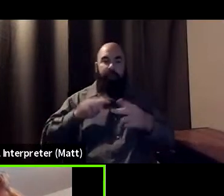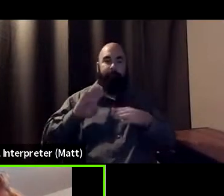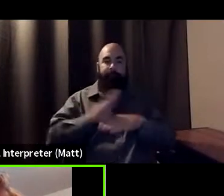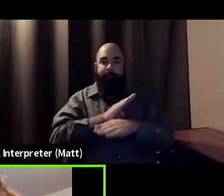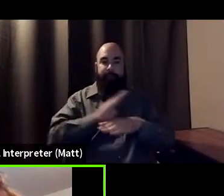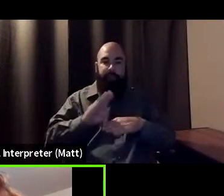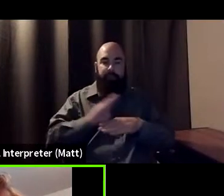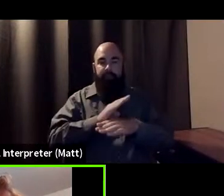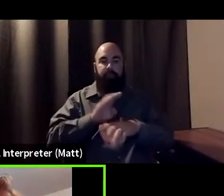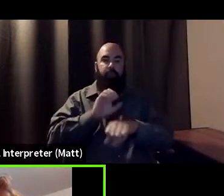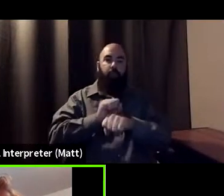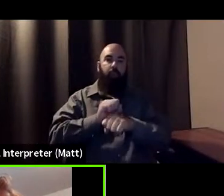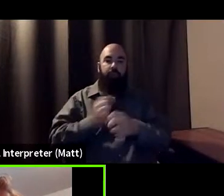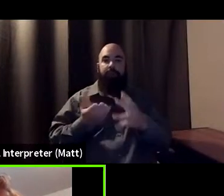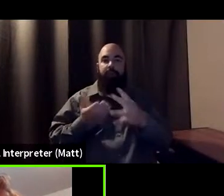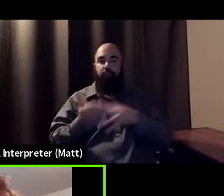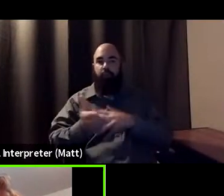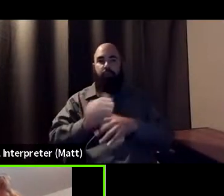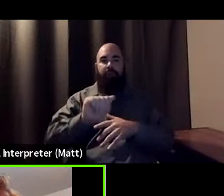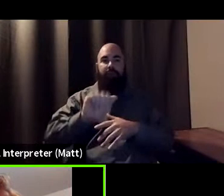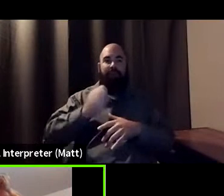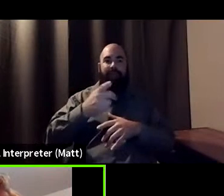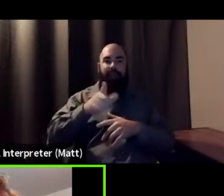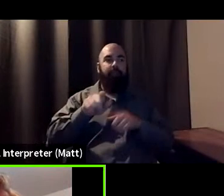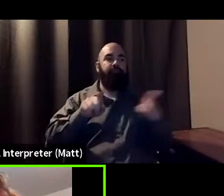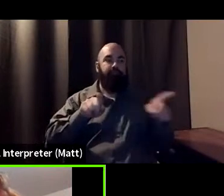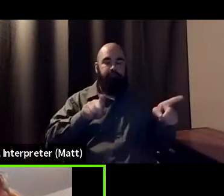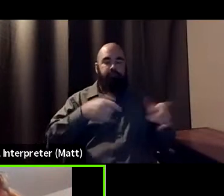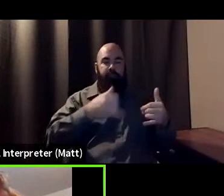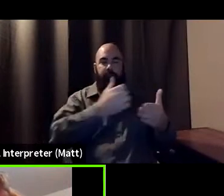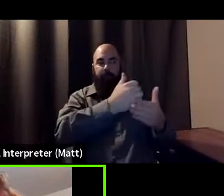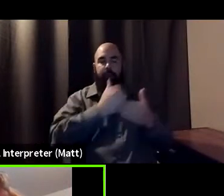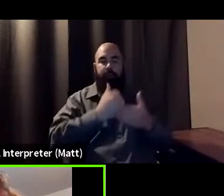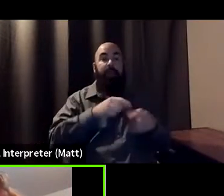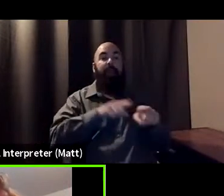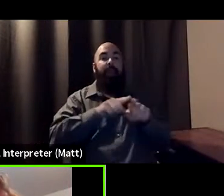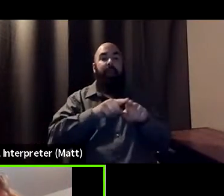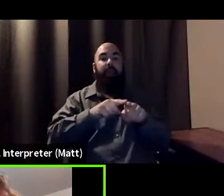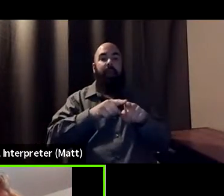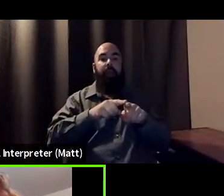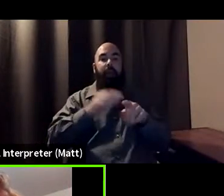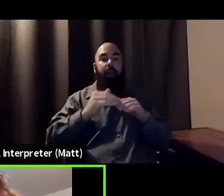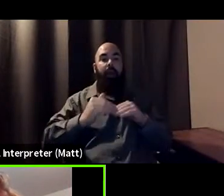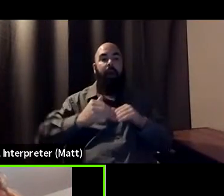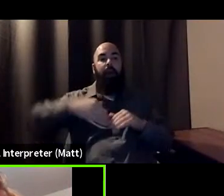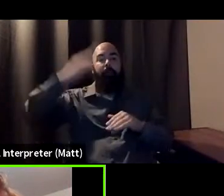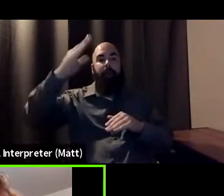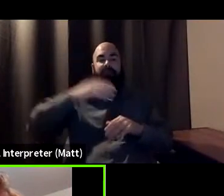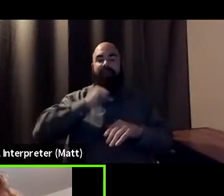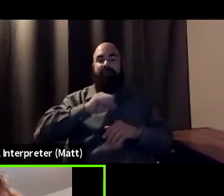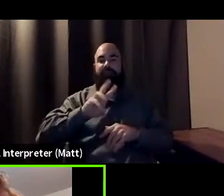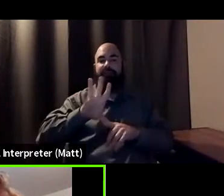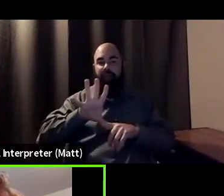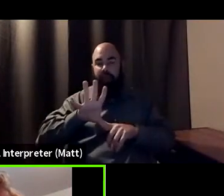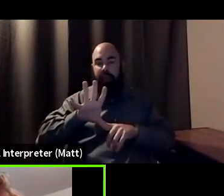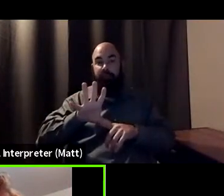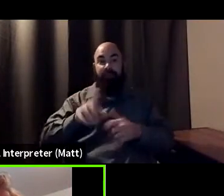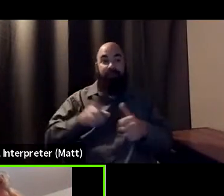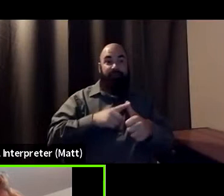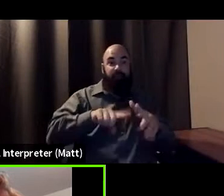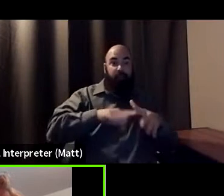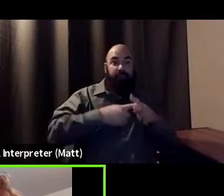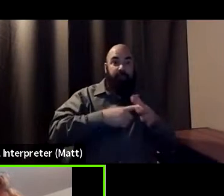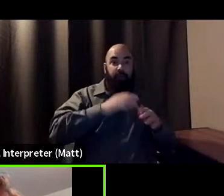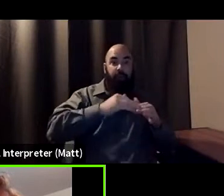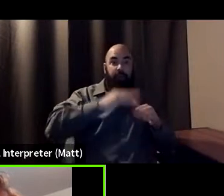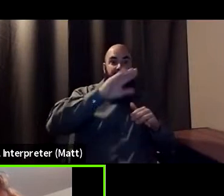them through Ashley. And then it includes our 65 and older. We did start with 75 and older, and